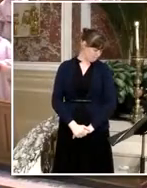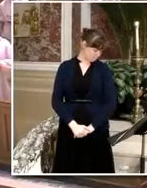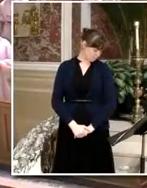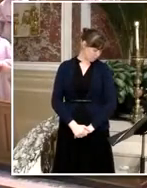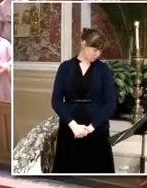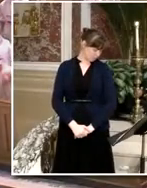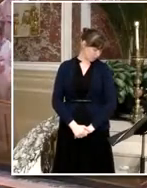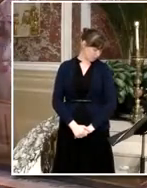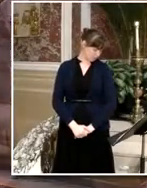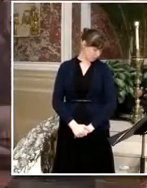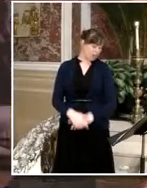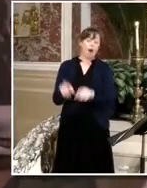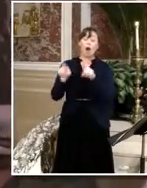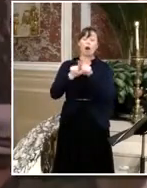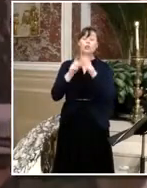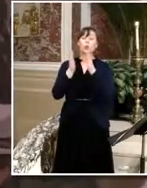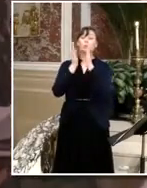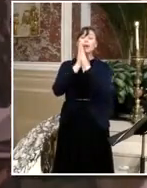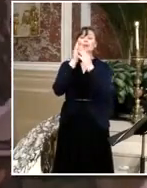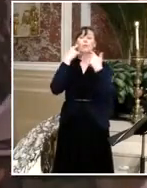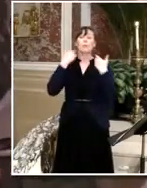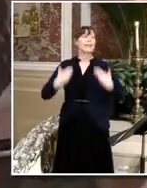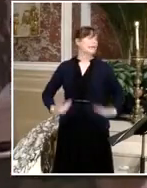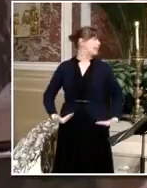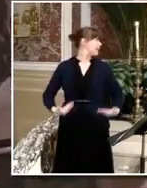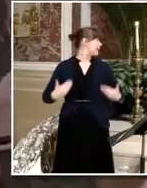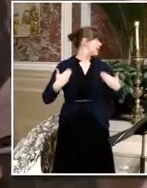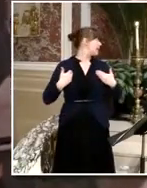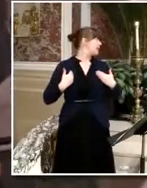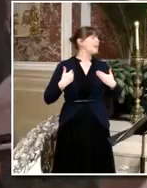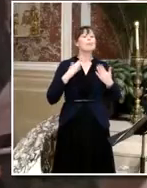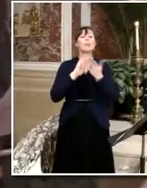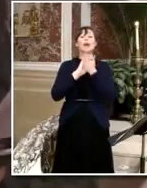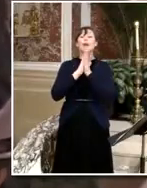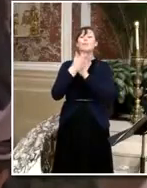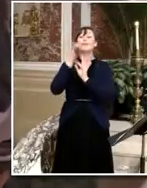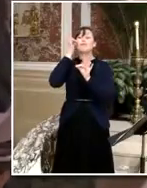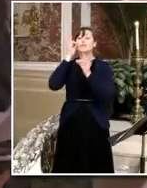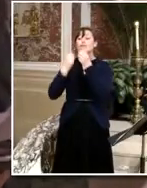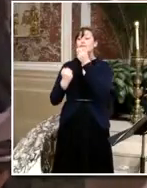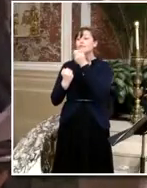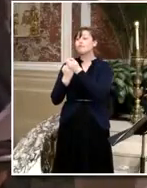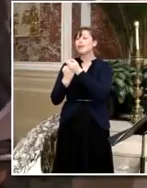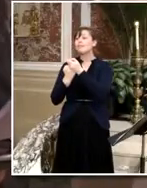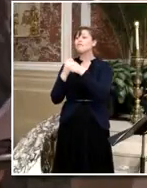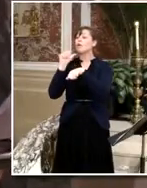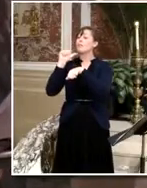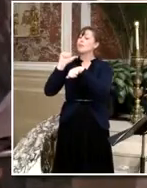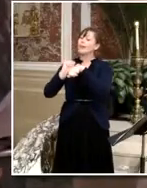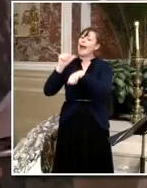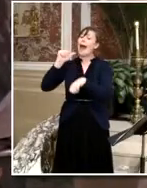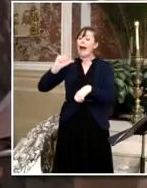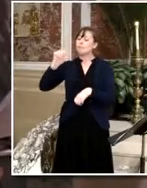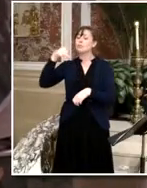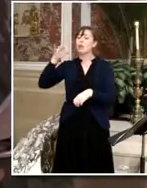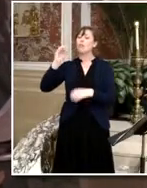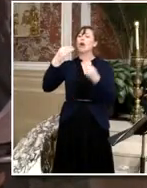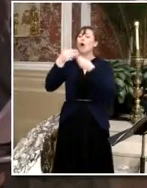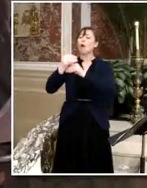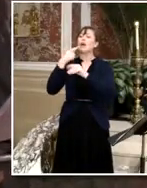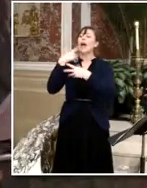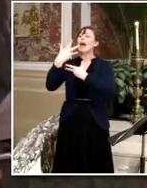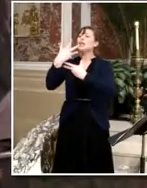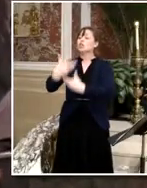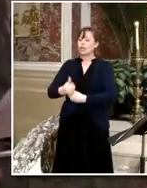And please pray also for me, that I may be faithful to the apostolic office entrusted to me in